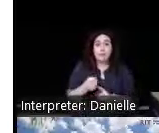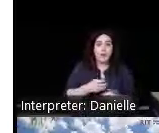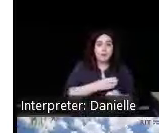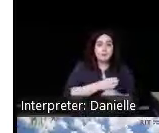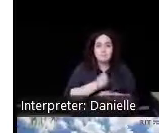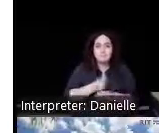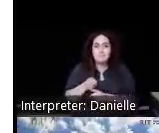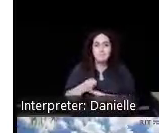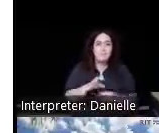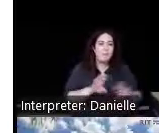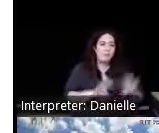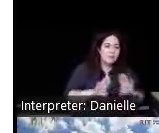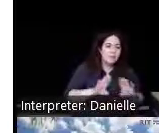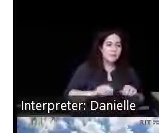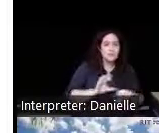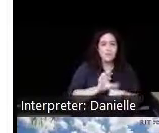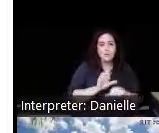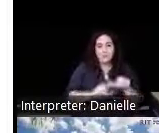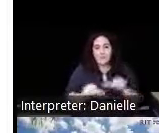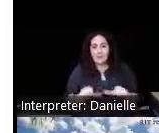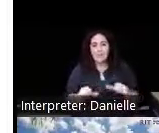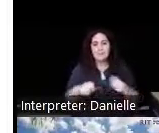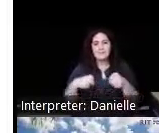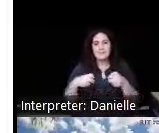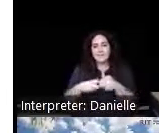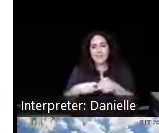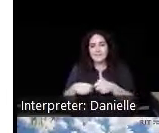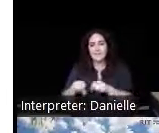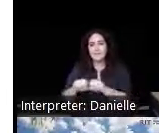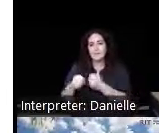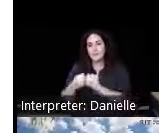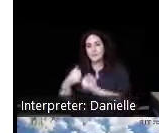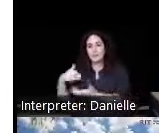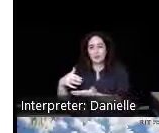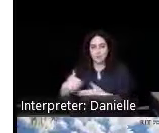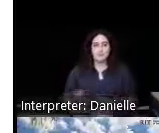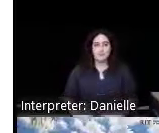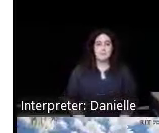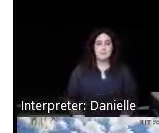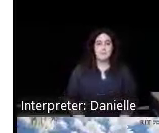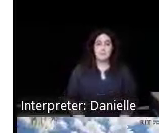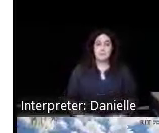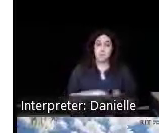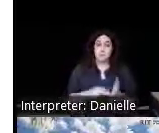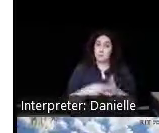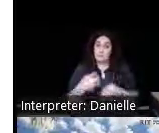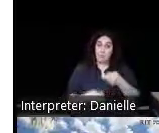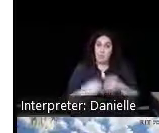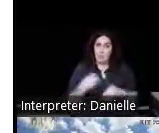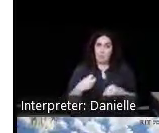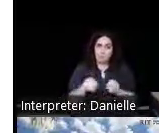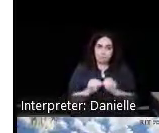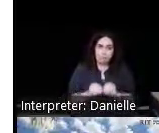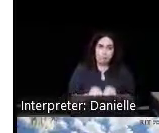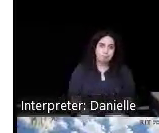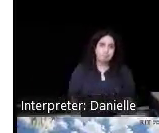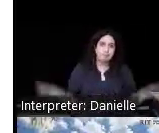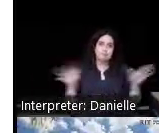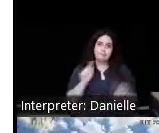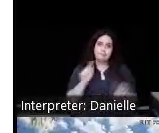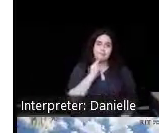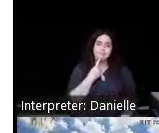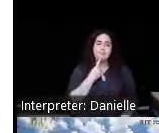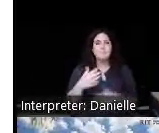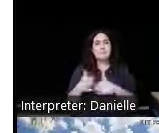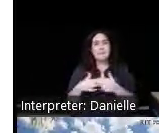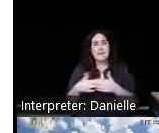and sociology. So the problem's extensive, despite there being various guidelines out there, such as